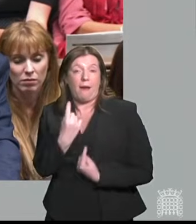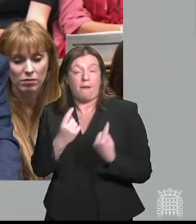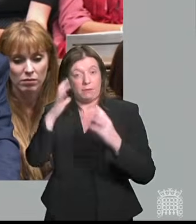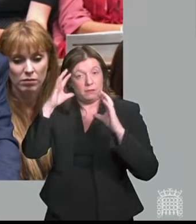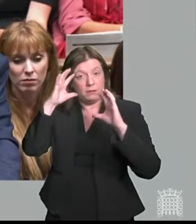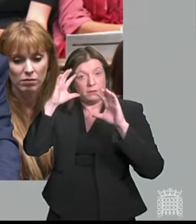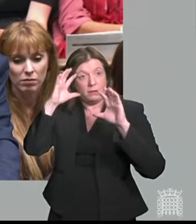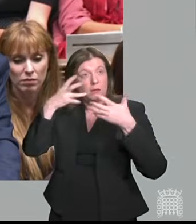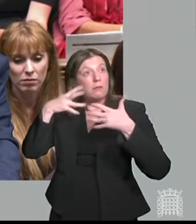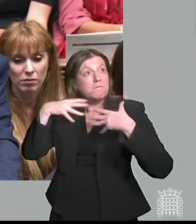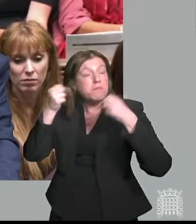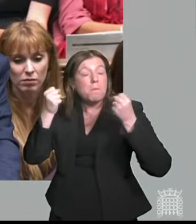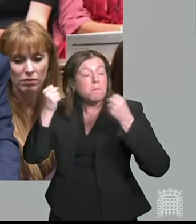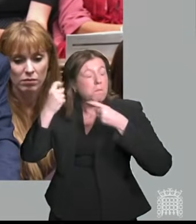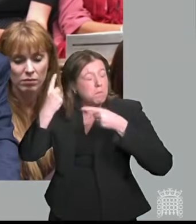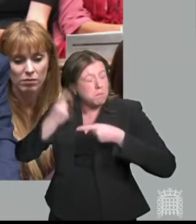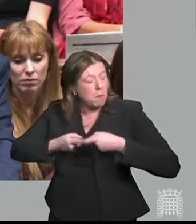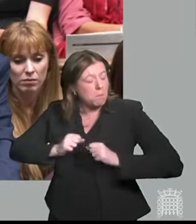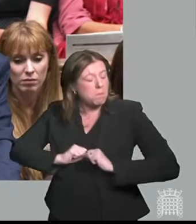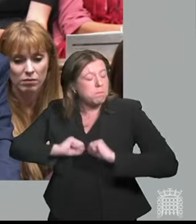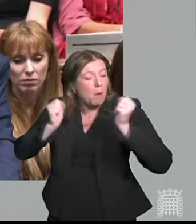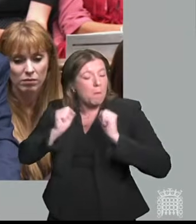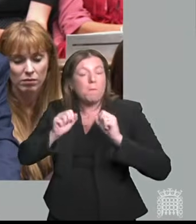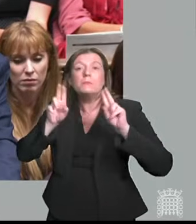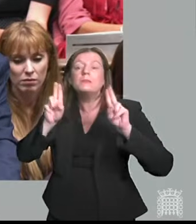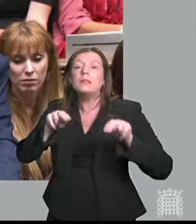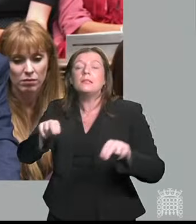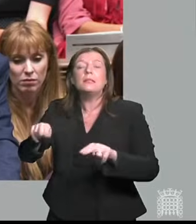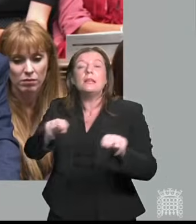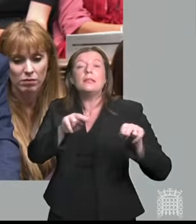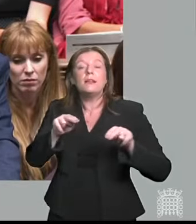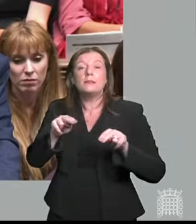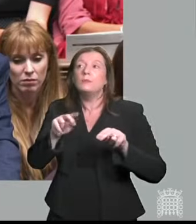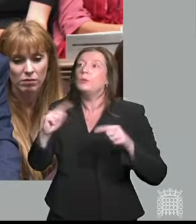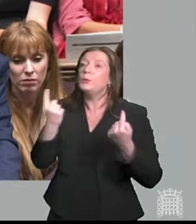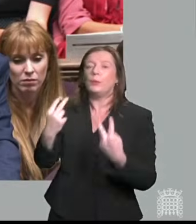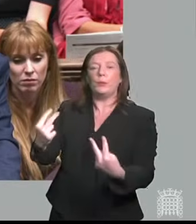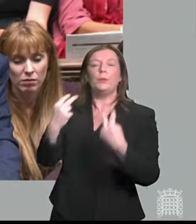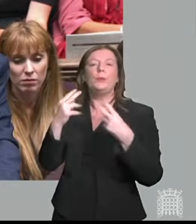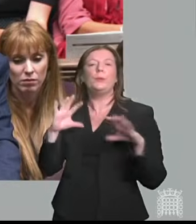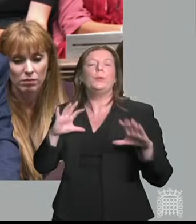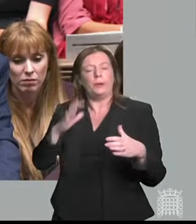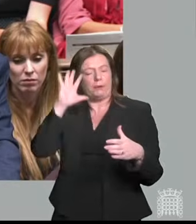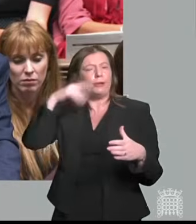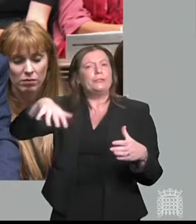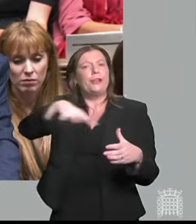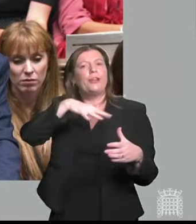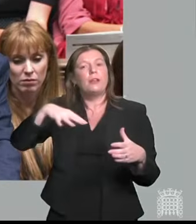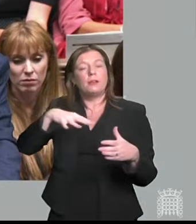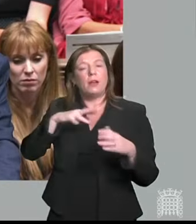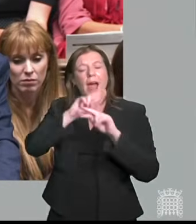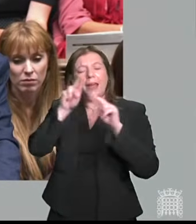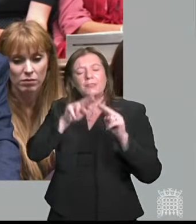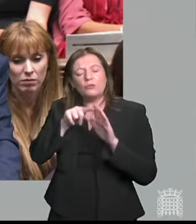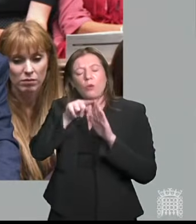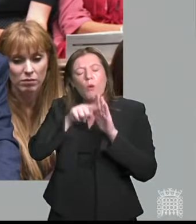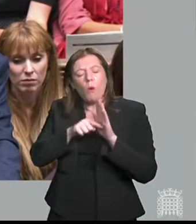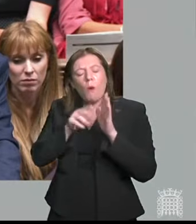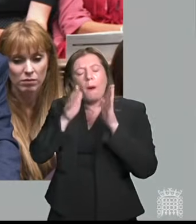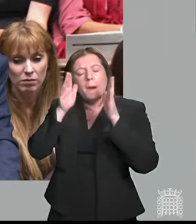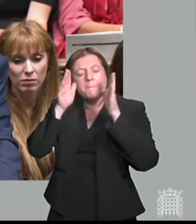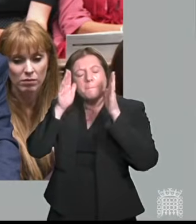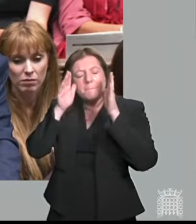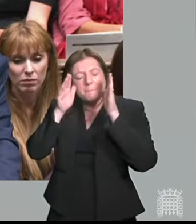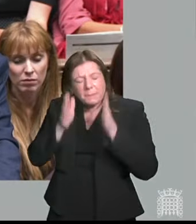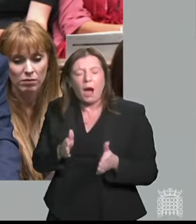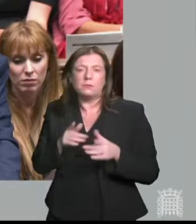die in the darkness, out of sight. International law must always be followed. Hamas are not the